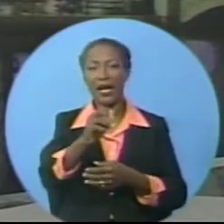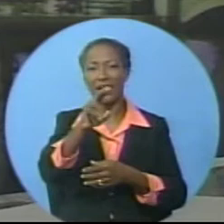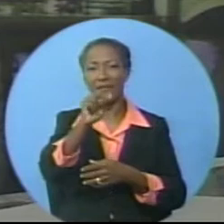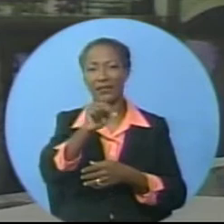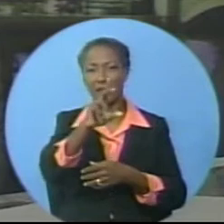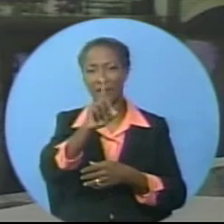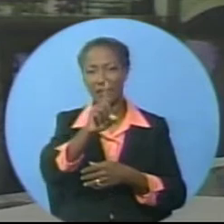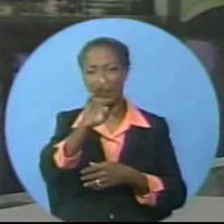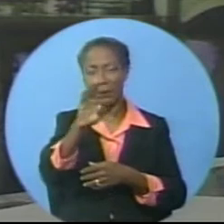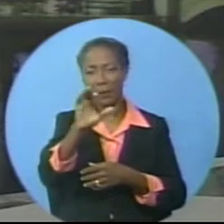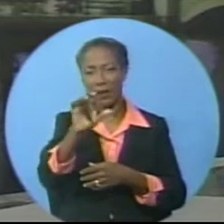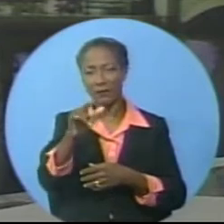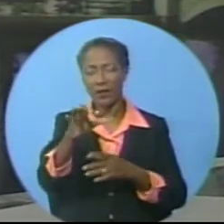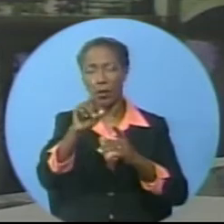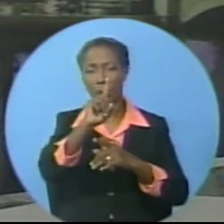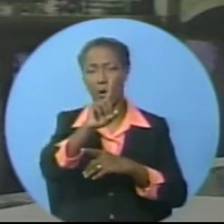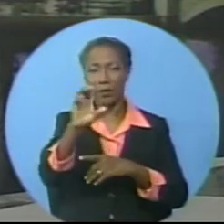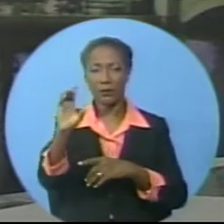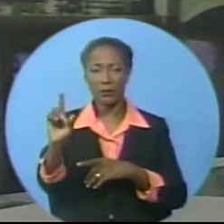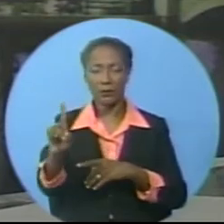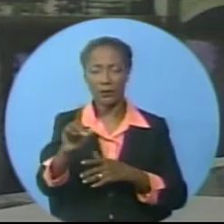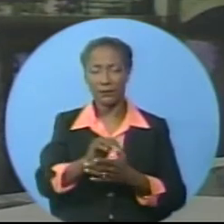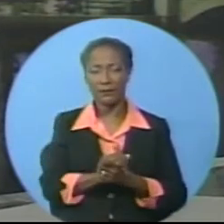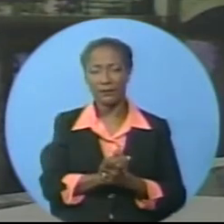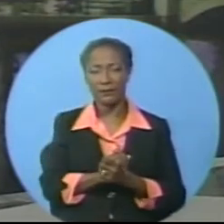1-1 draw.